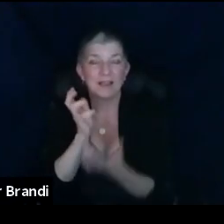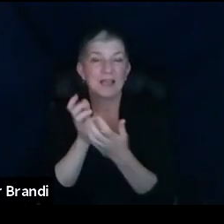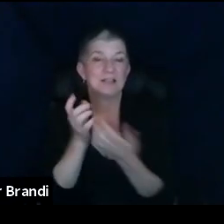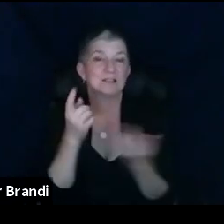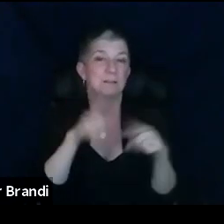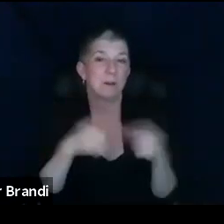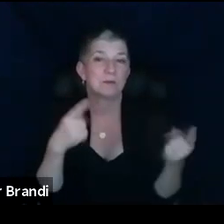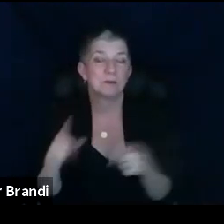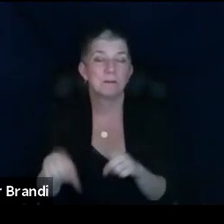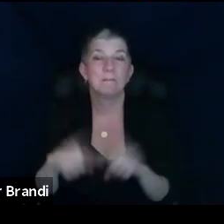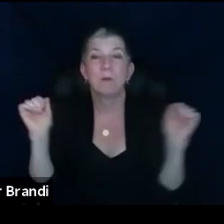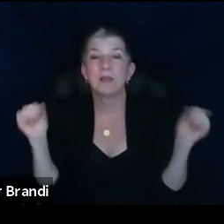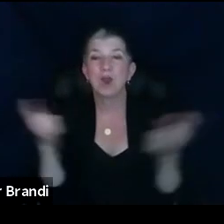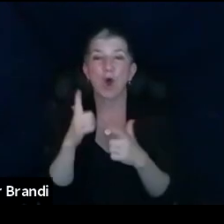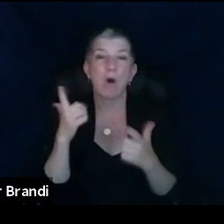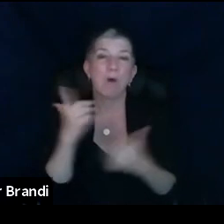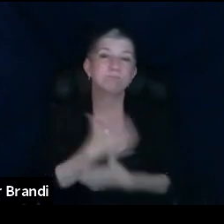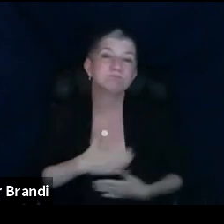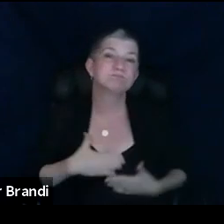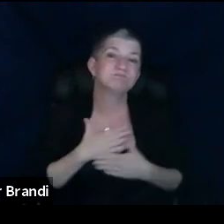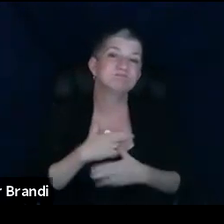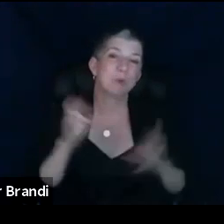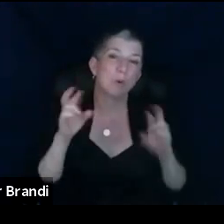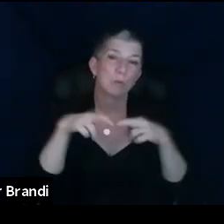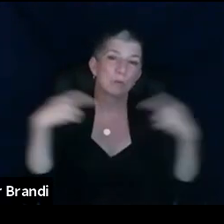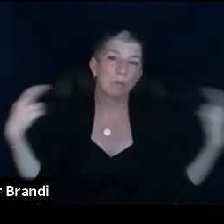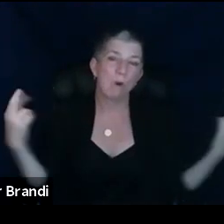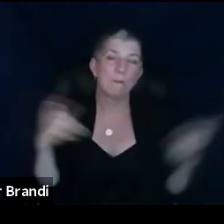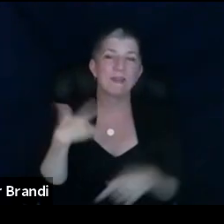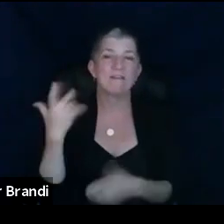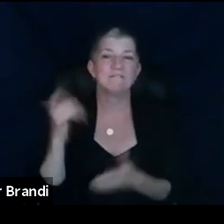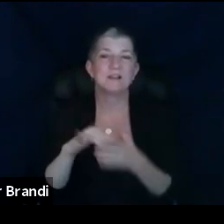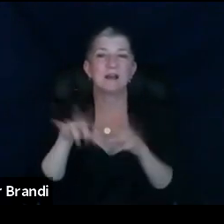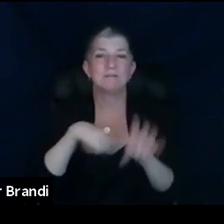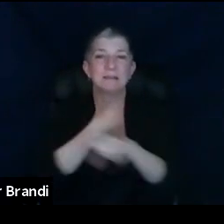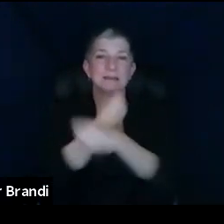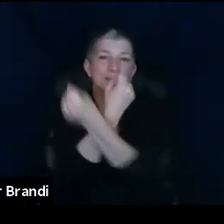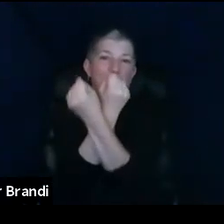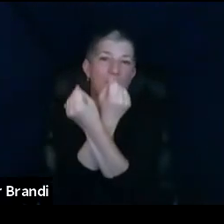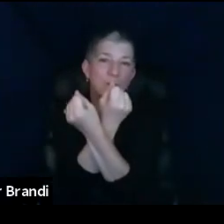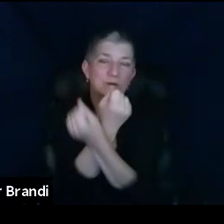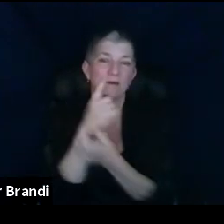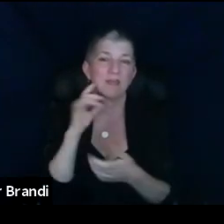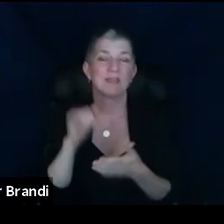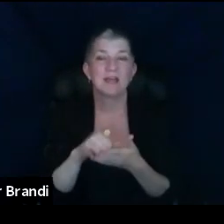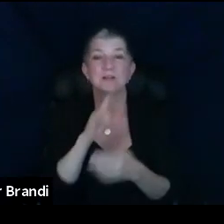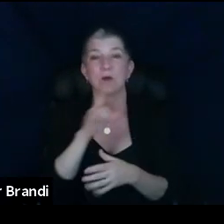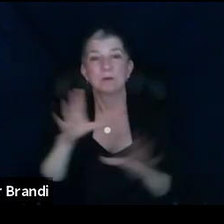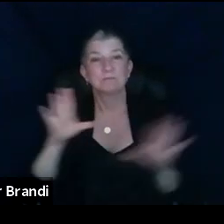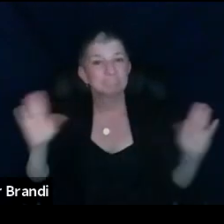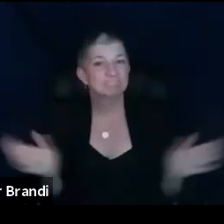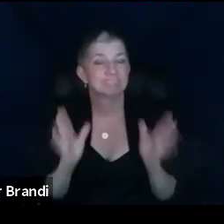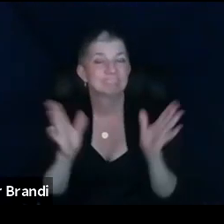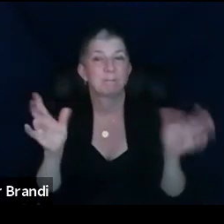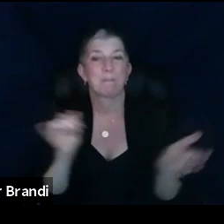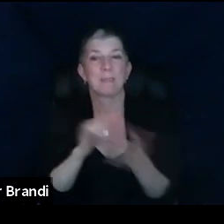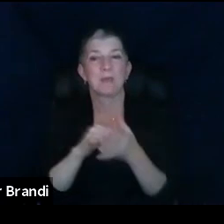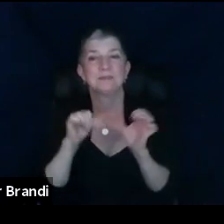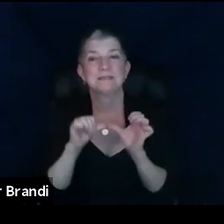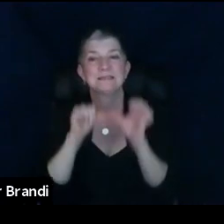all be in rope and enjoy that sensation of bondage. So I really push to try to do a